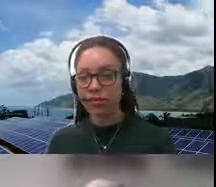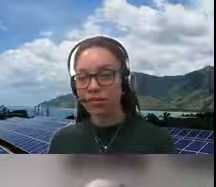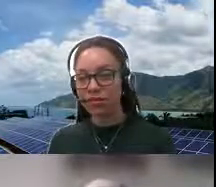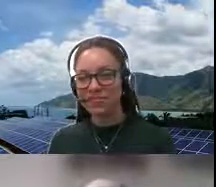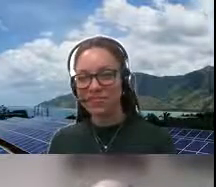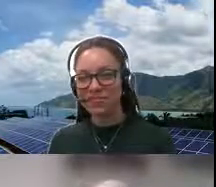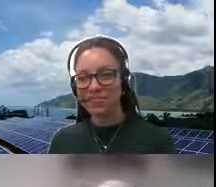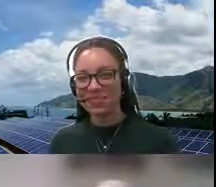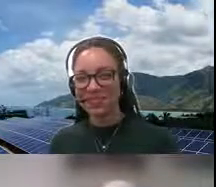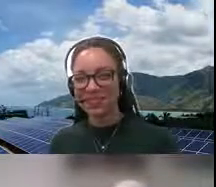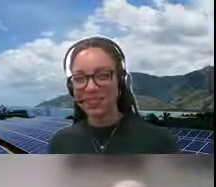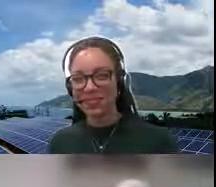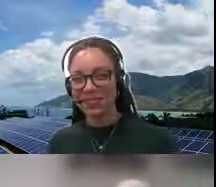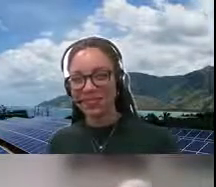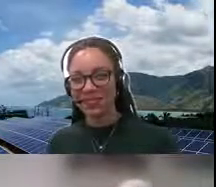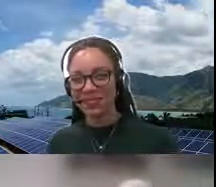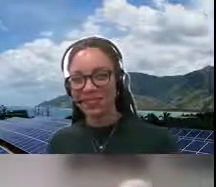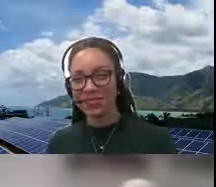easier to say.